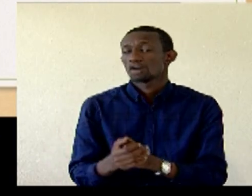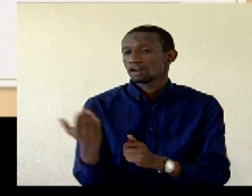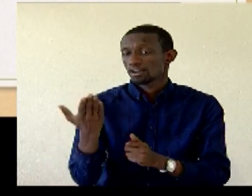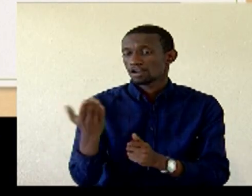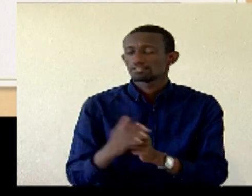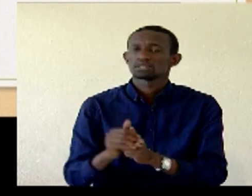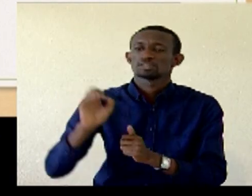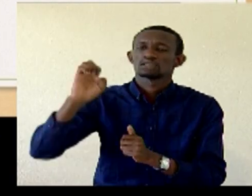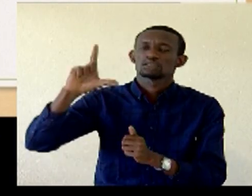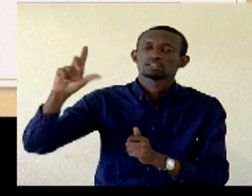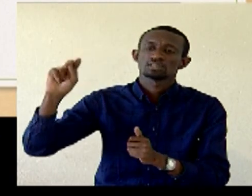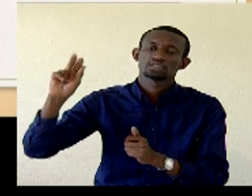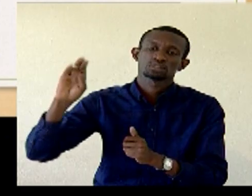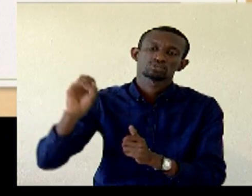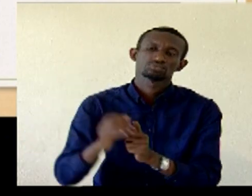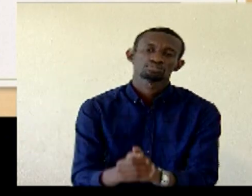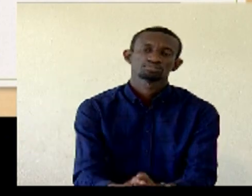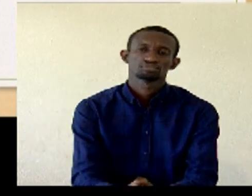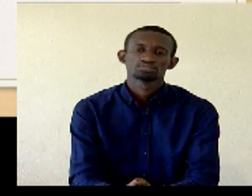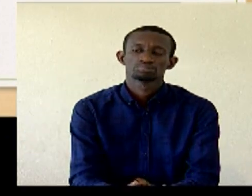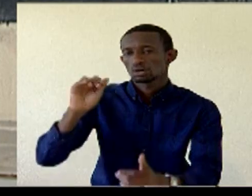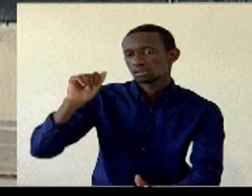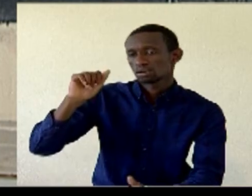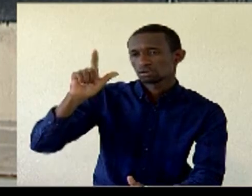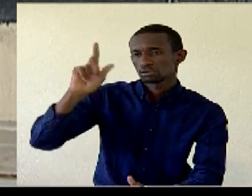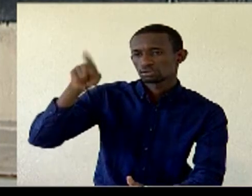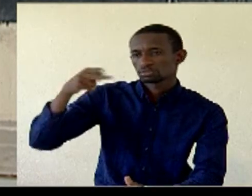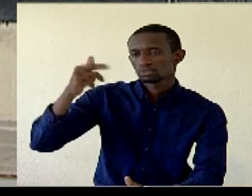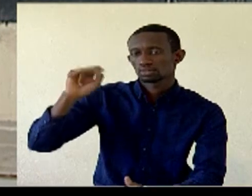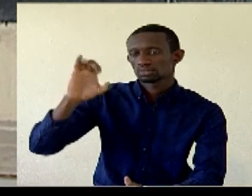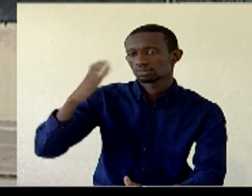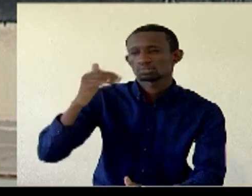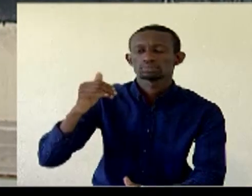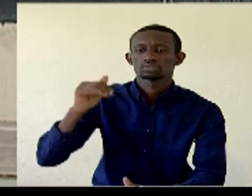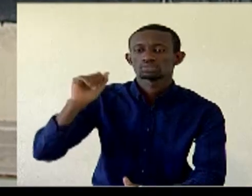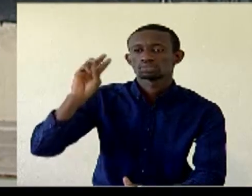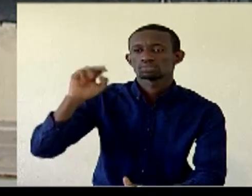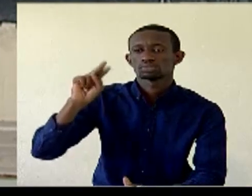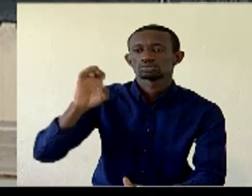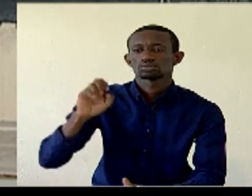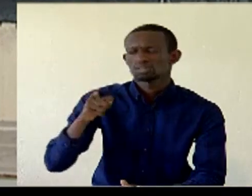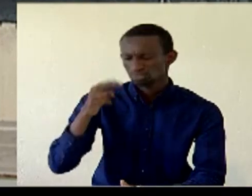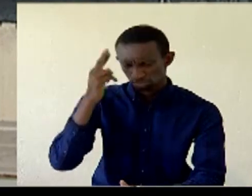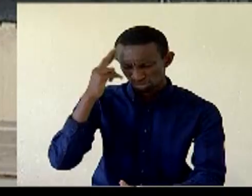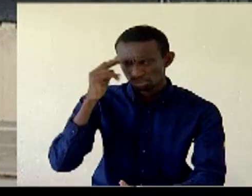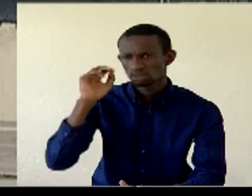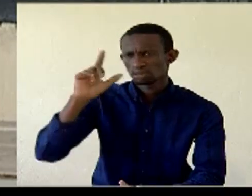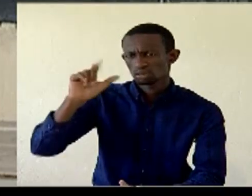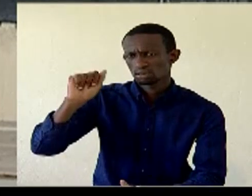electrons. So that is, so if you remember for the aliphatic amines,